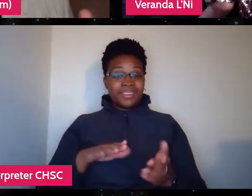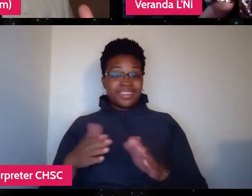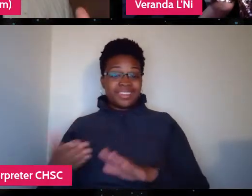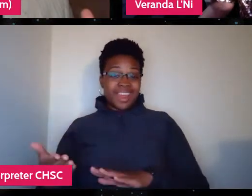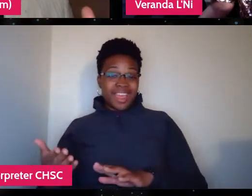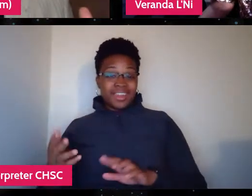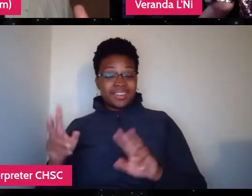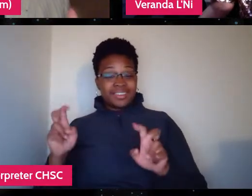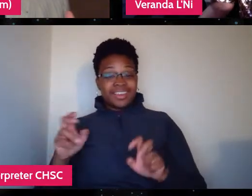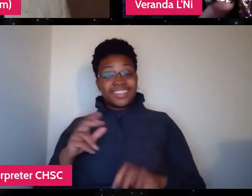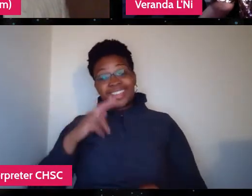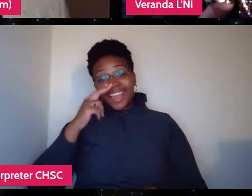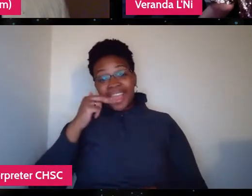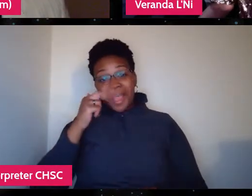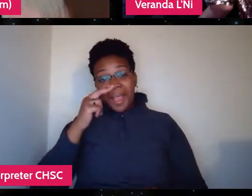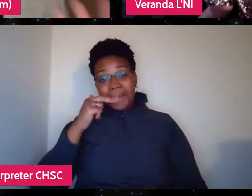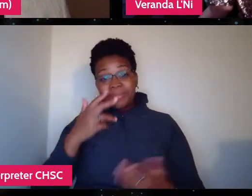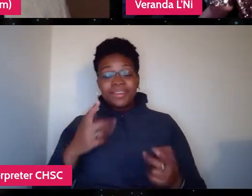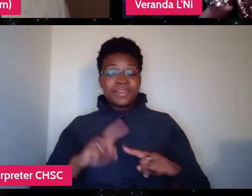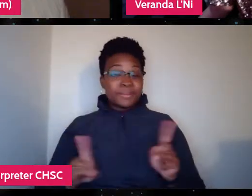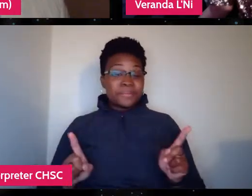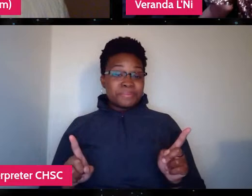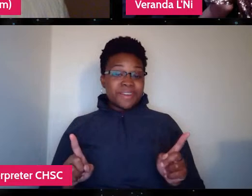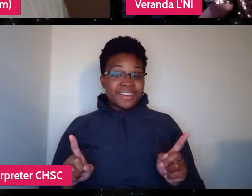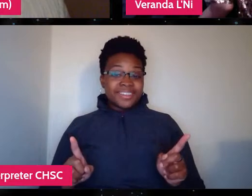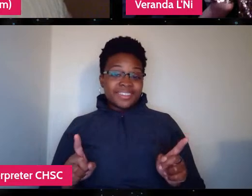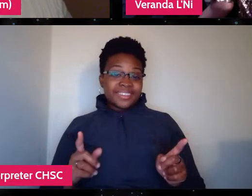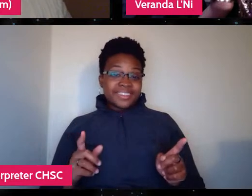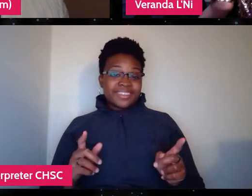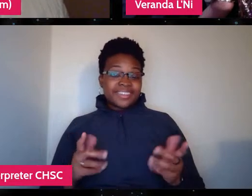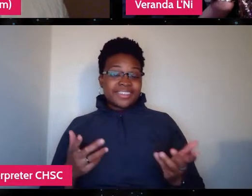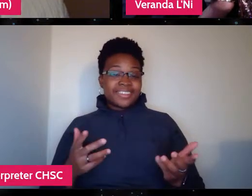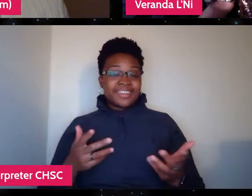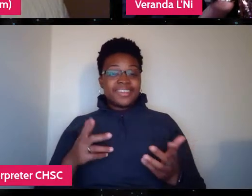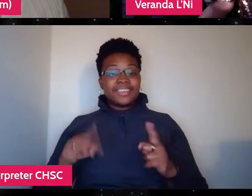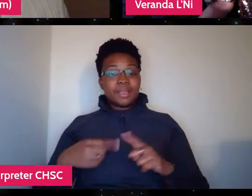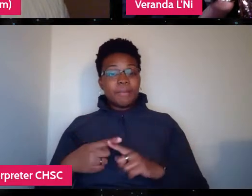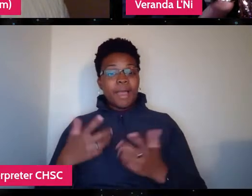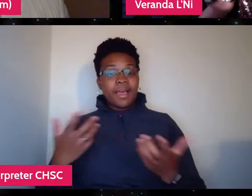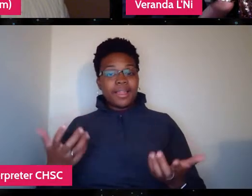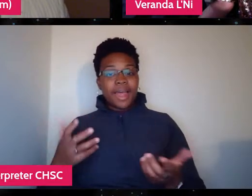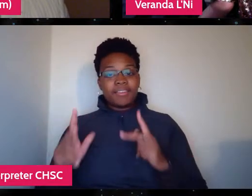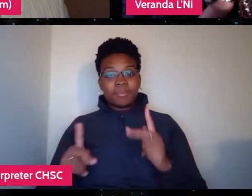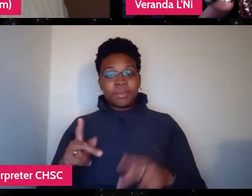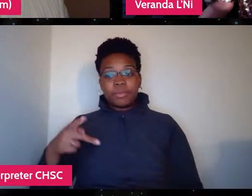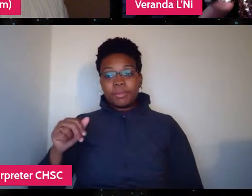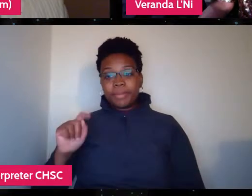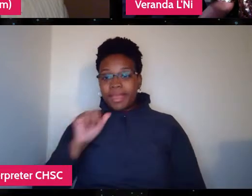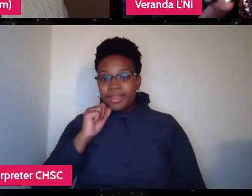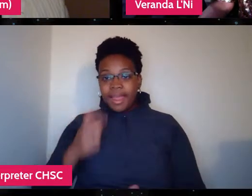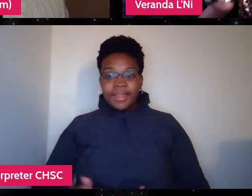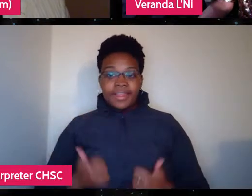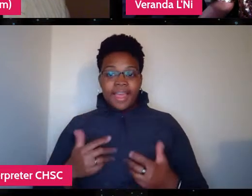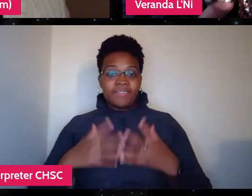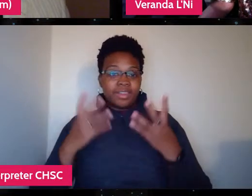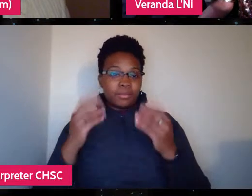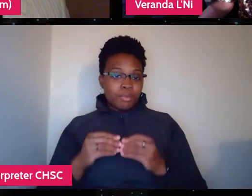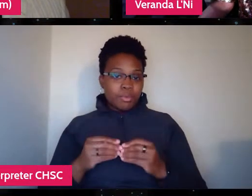it's a comedy, but you know, it's about a lot of people that Pat's not alive anymore, and so many people from